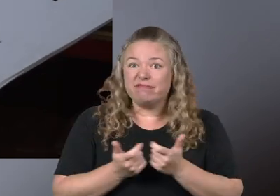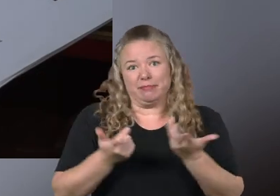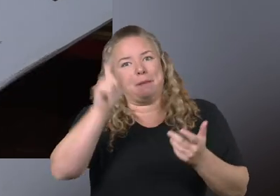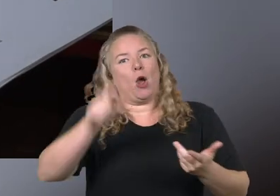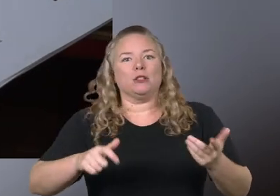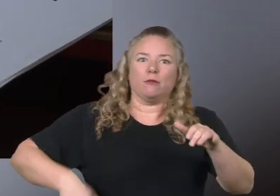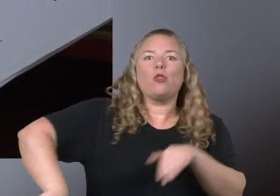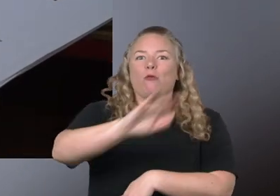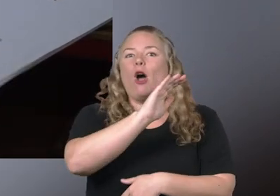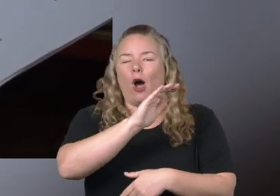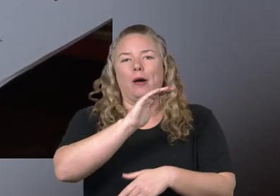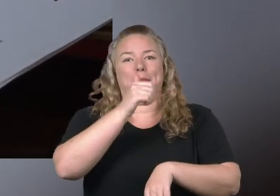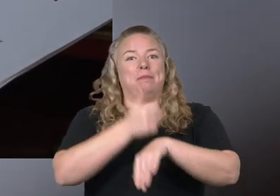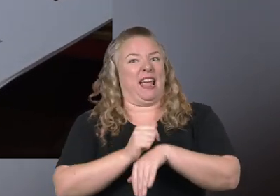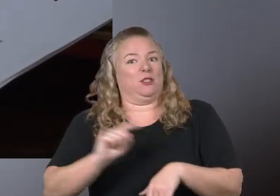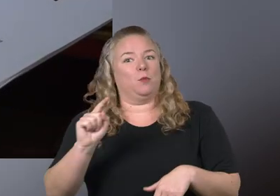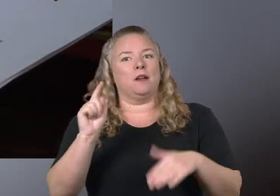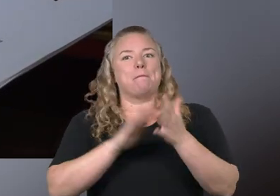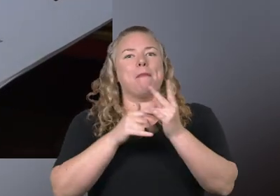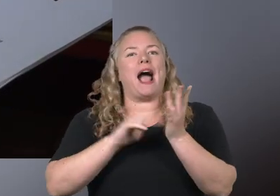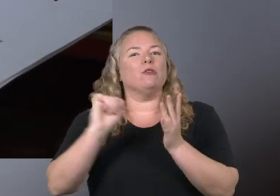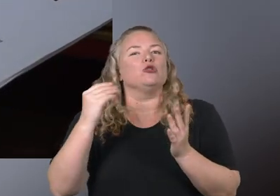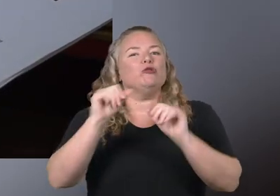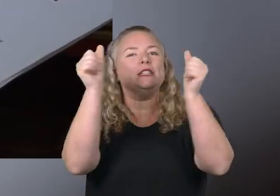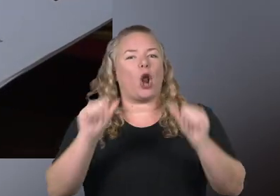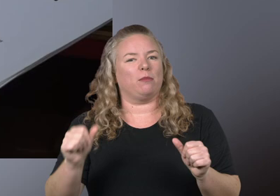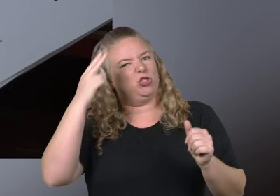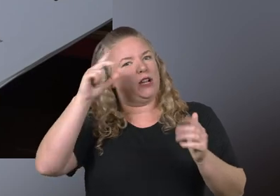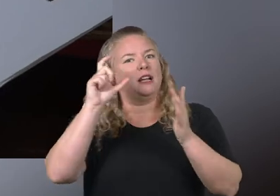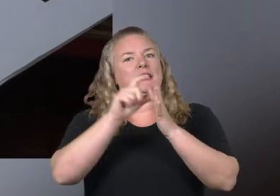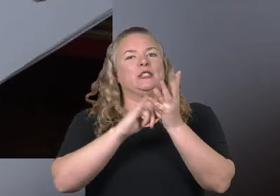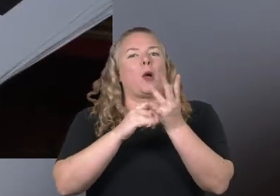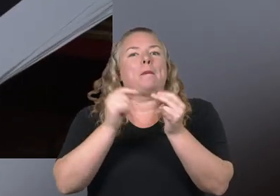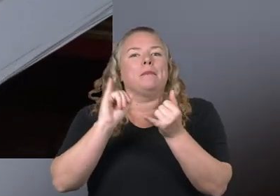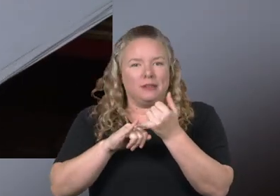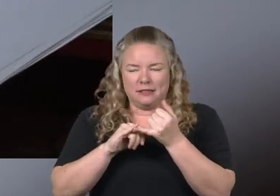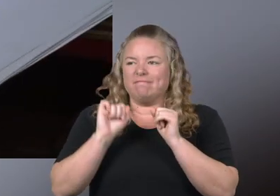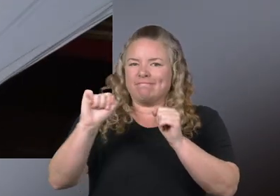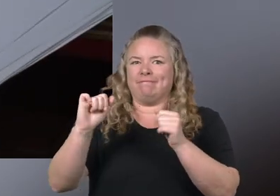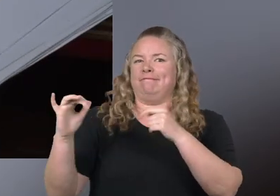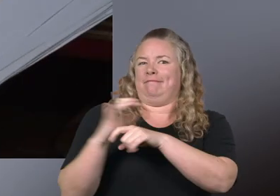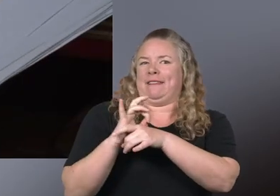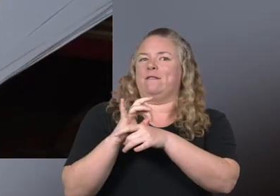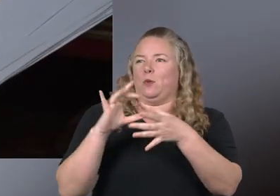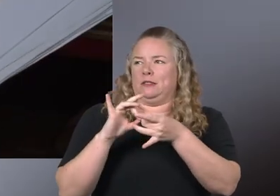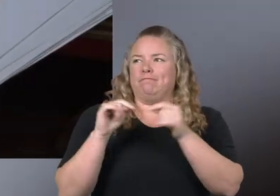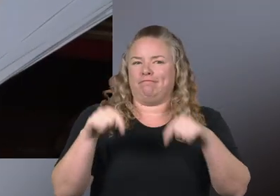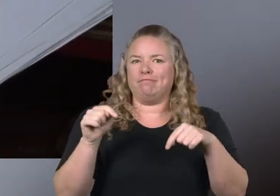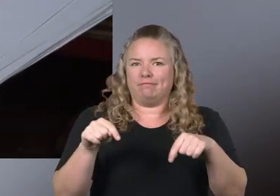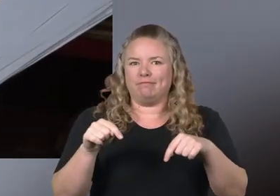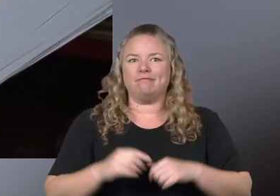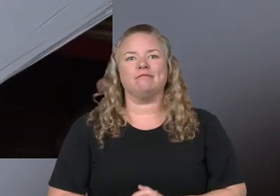discus, which was based on Myron's Greek sculpture called